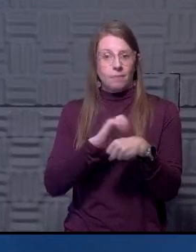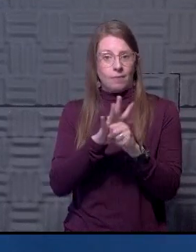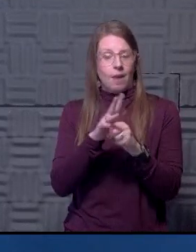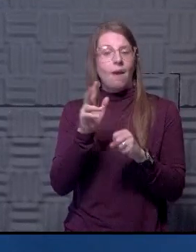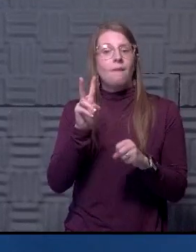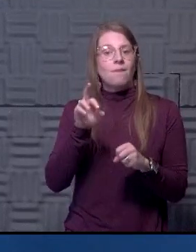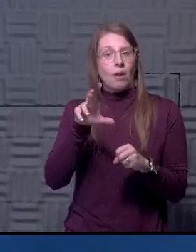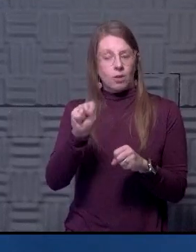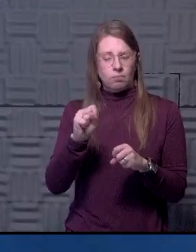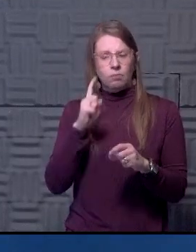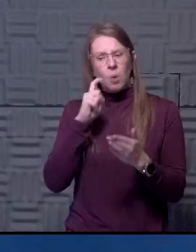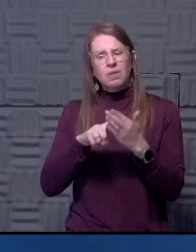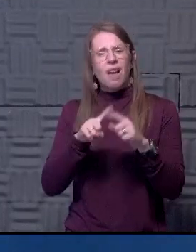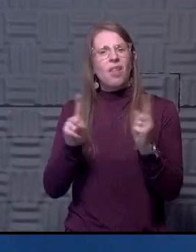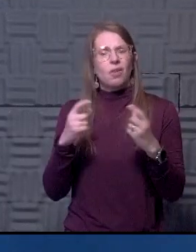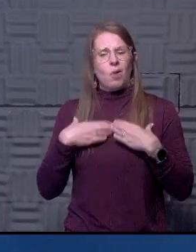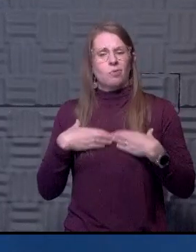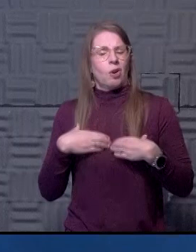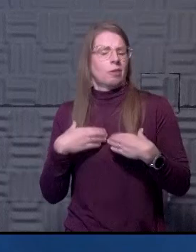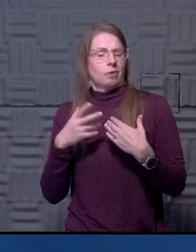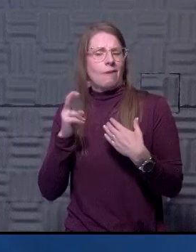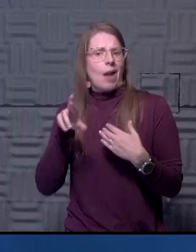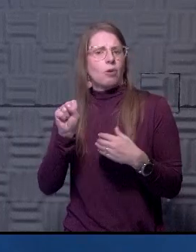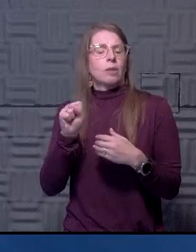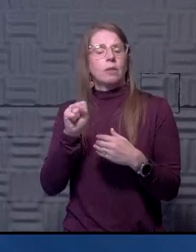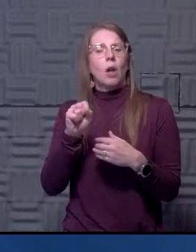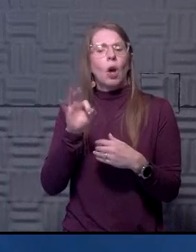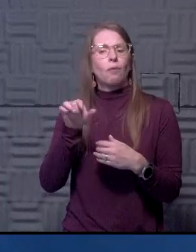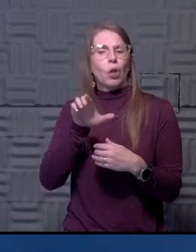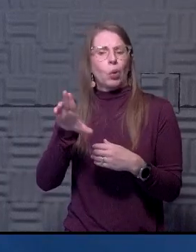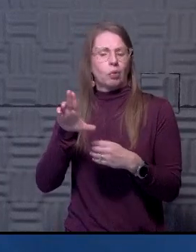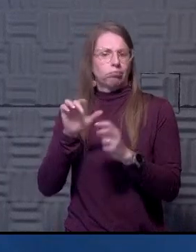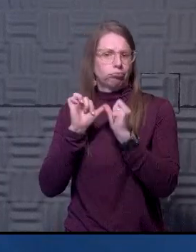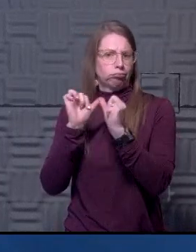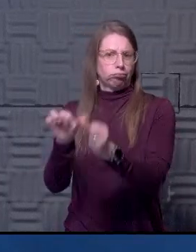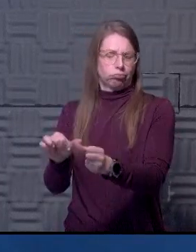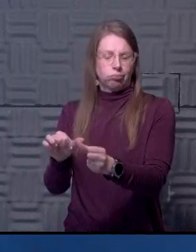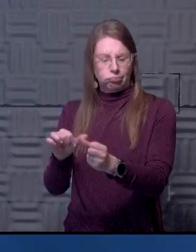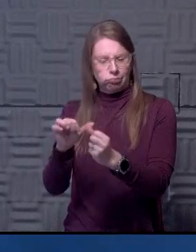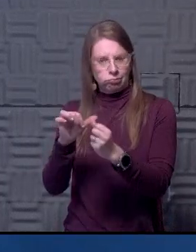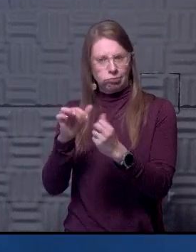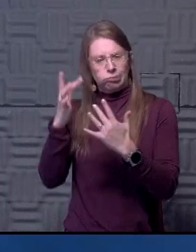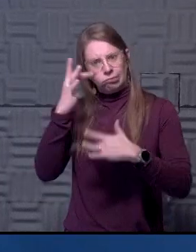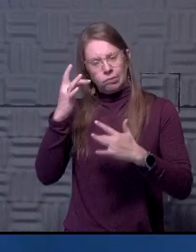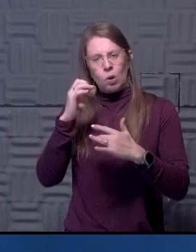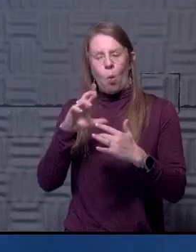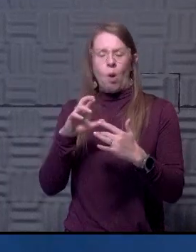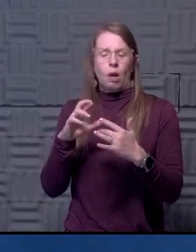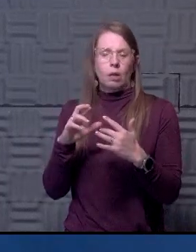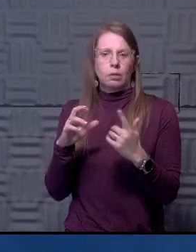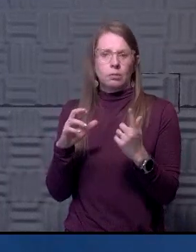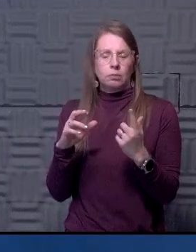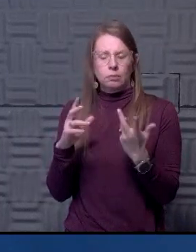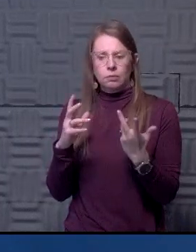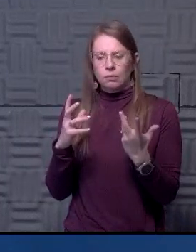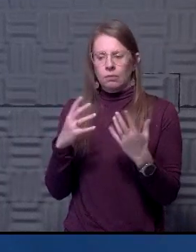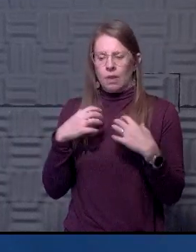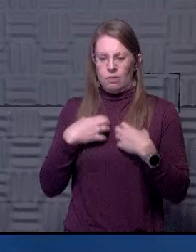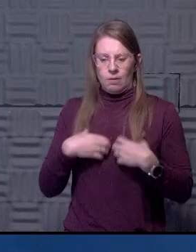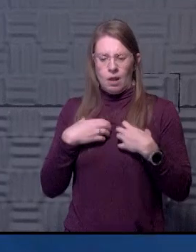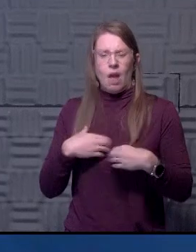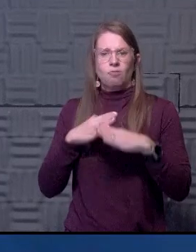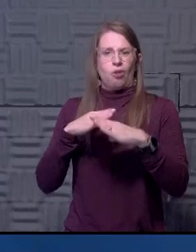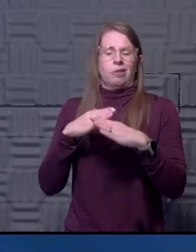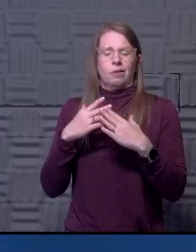other respiratory viruses, in particular influenza, long-term consequences like development of obstructive lung disease,